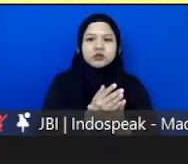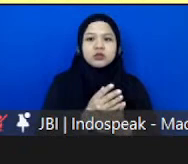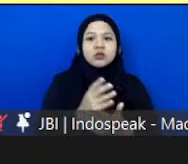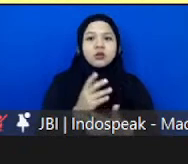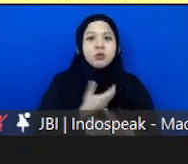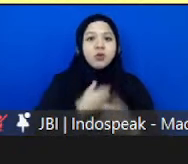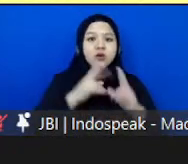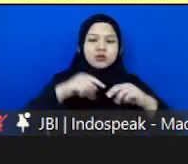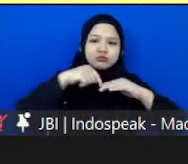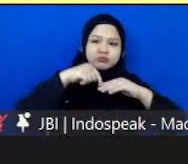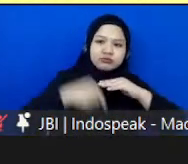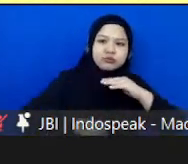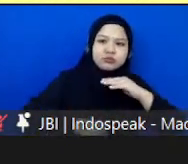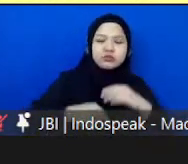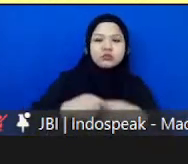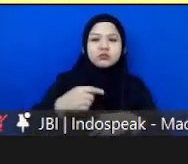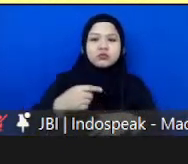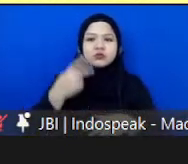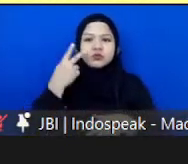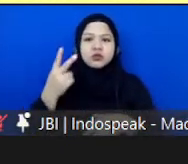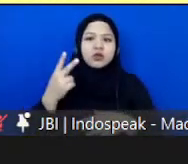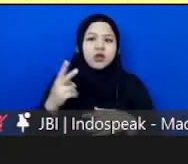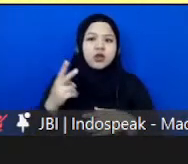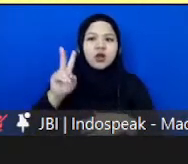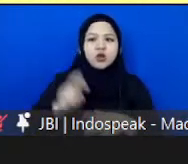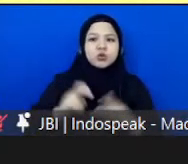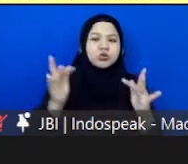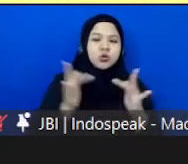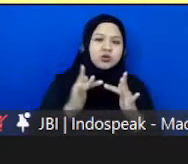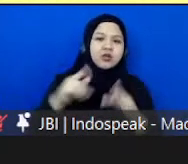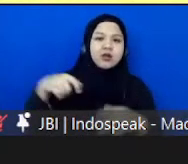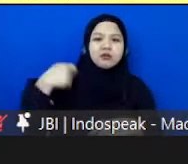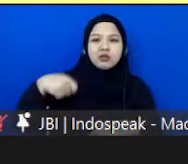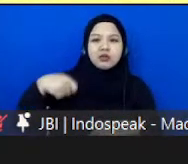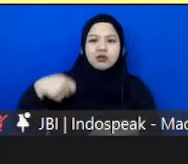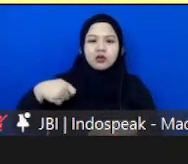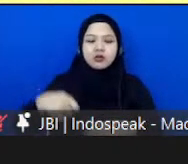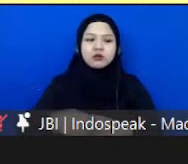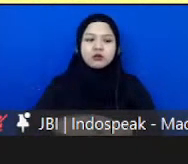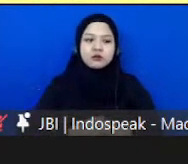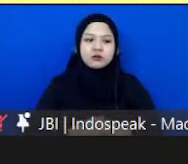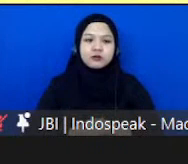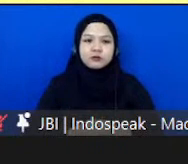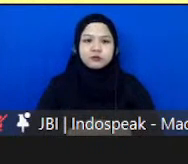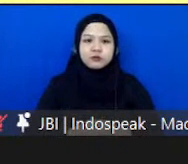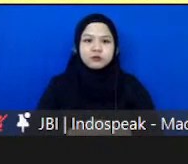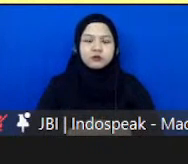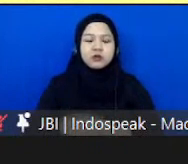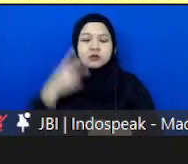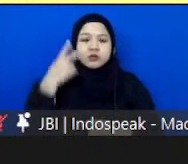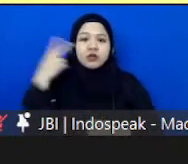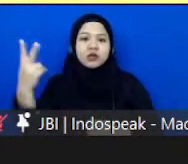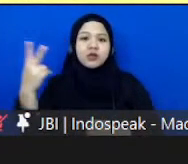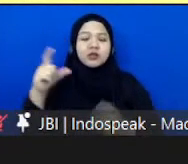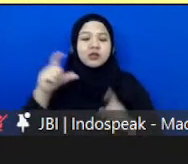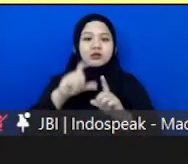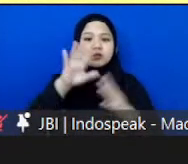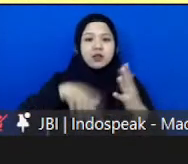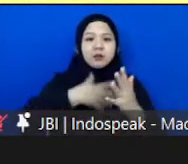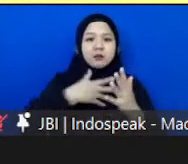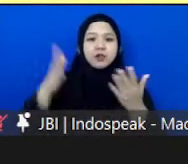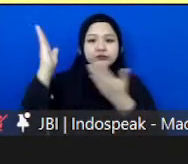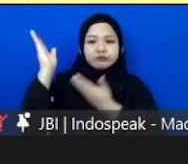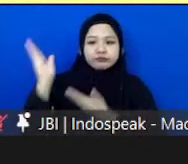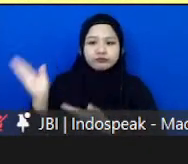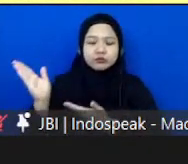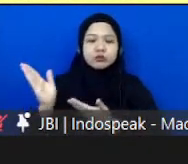you need to go to contact the ministry directly. This is, you can see the table here. This is